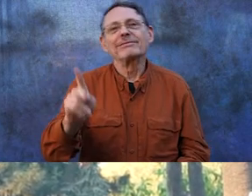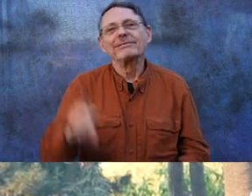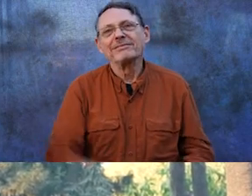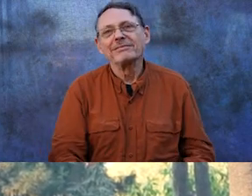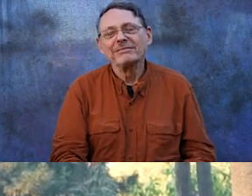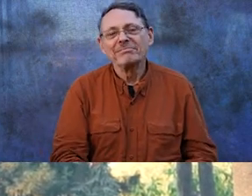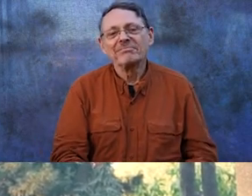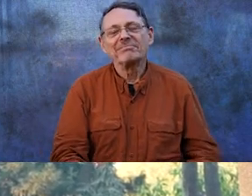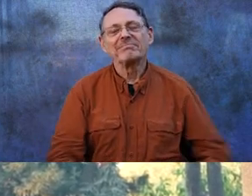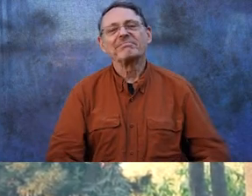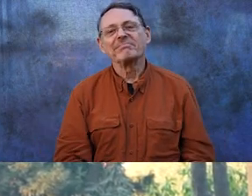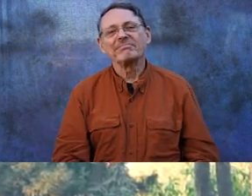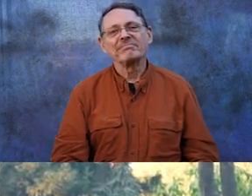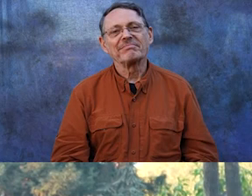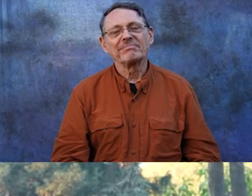back.